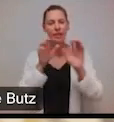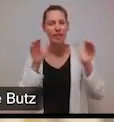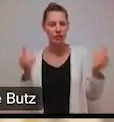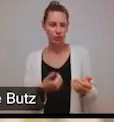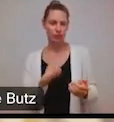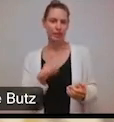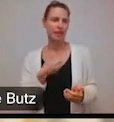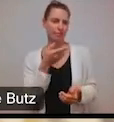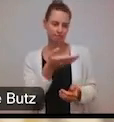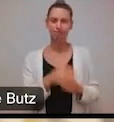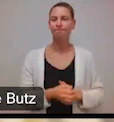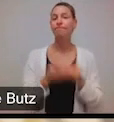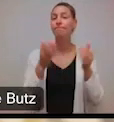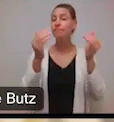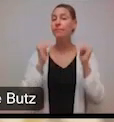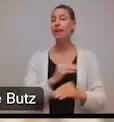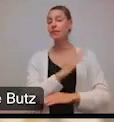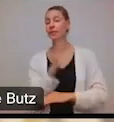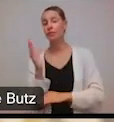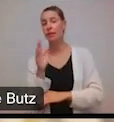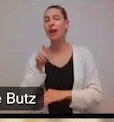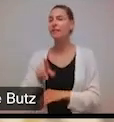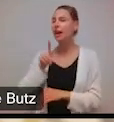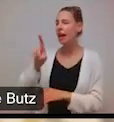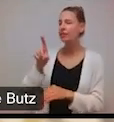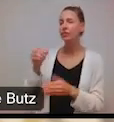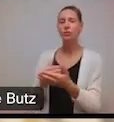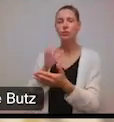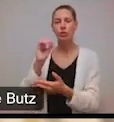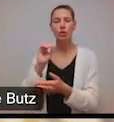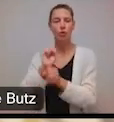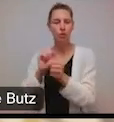Next, we have, you need to find out from your new coworker where to park tomorrow.